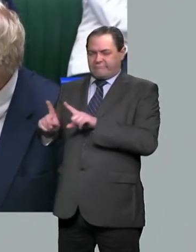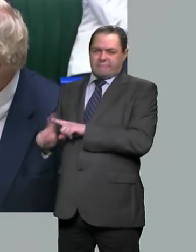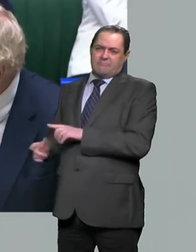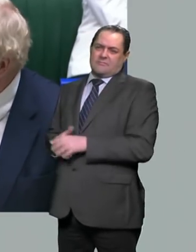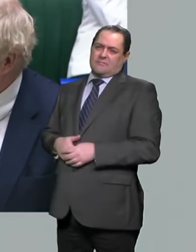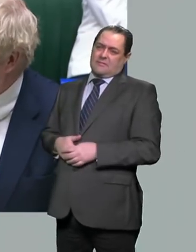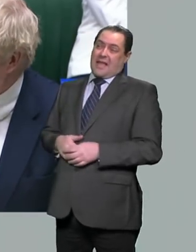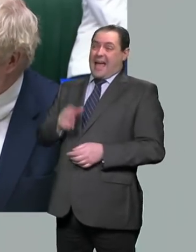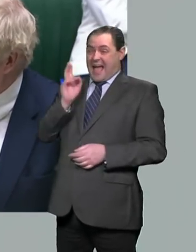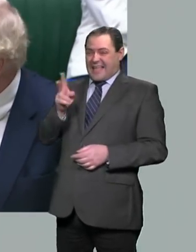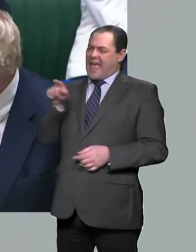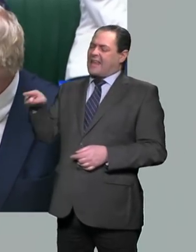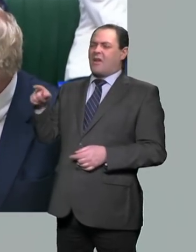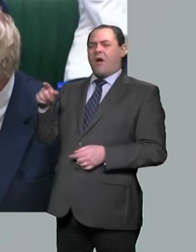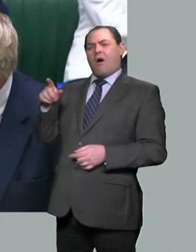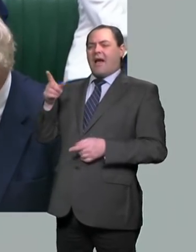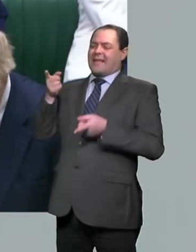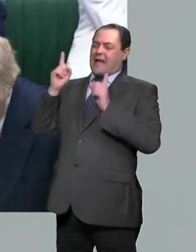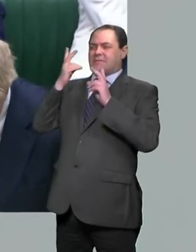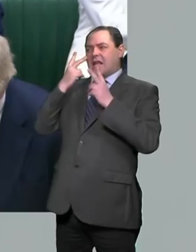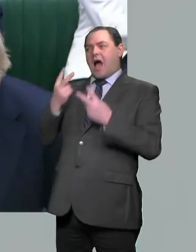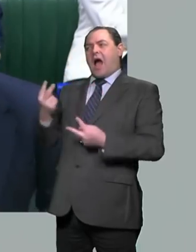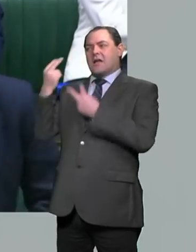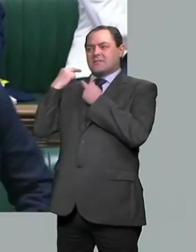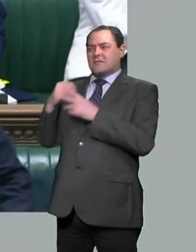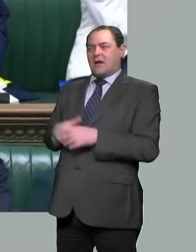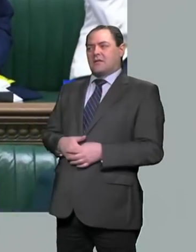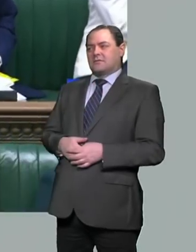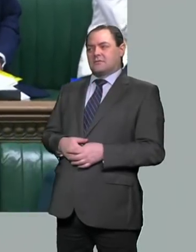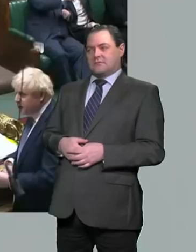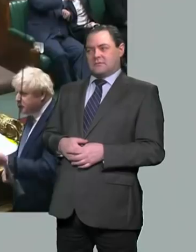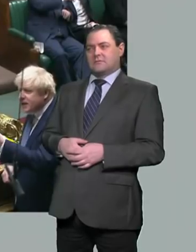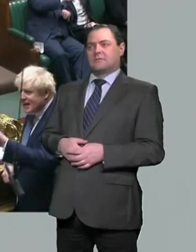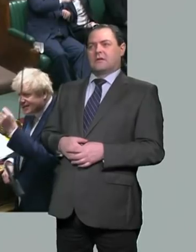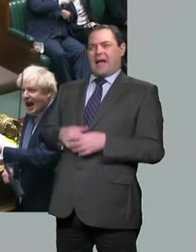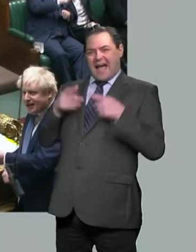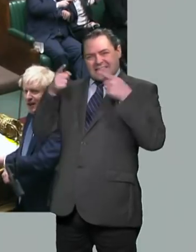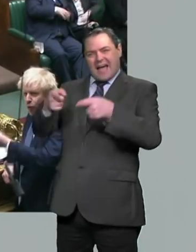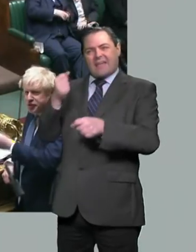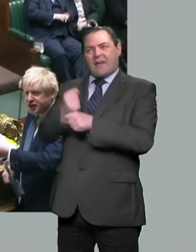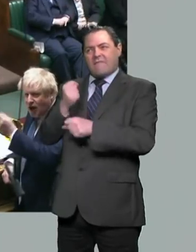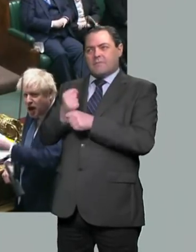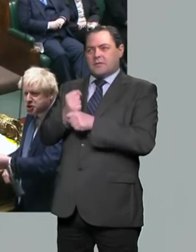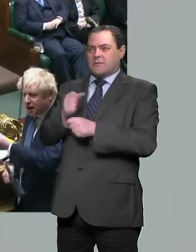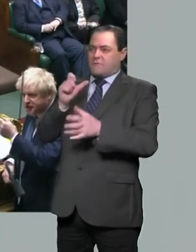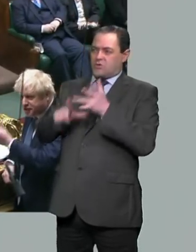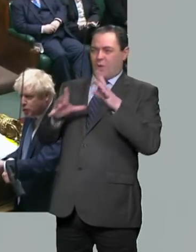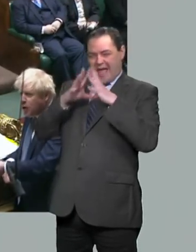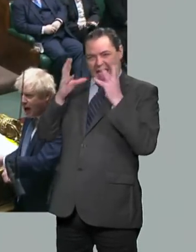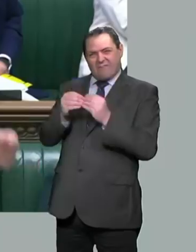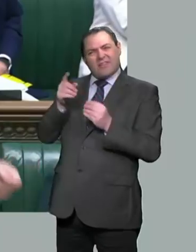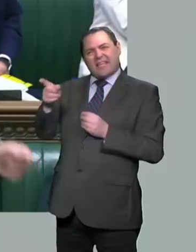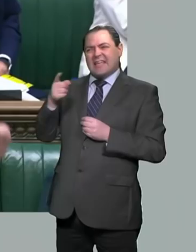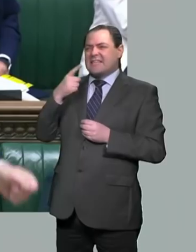again, Captain Hindsight comes to this House and attacks the government for doing exactly what he urged us to